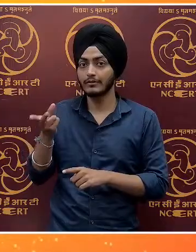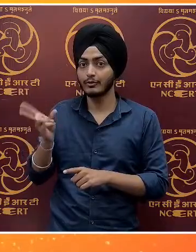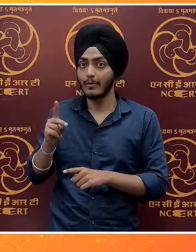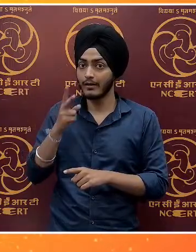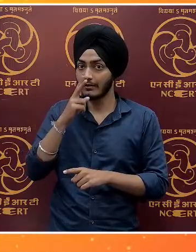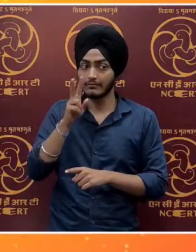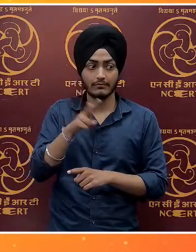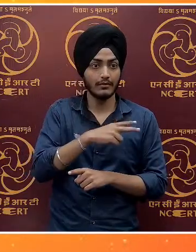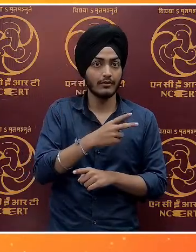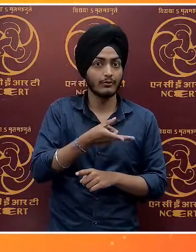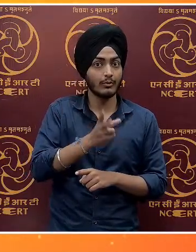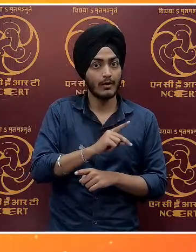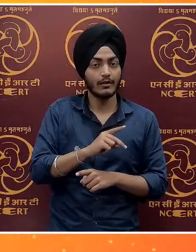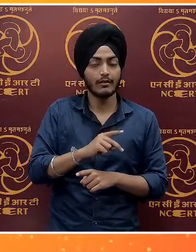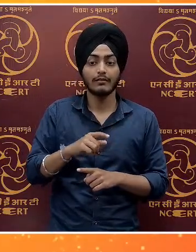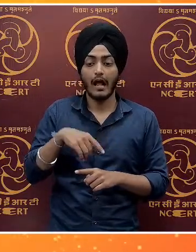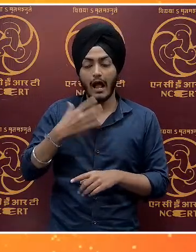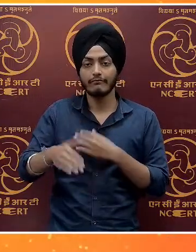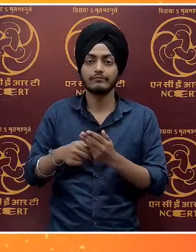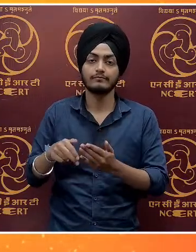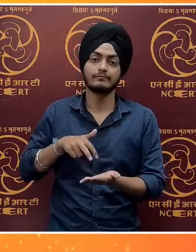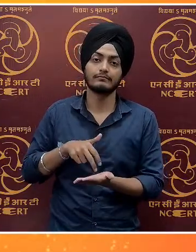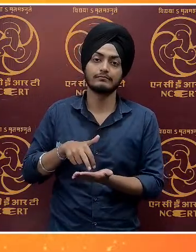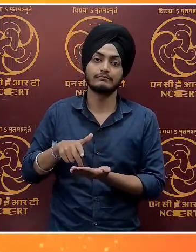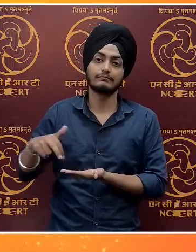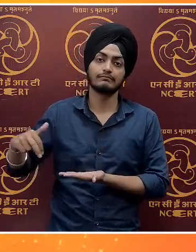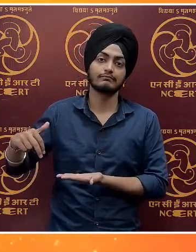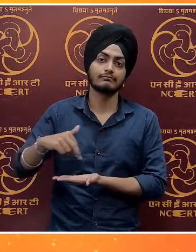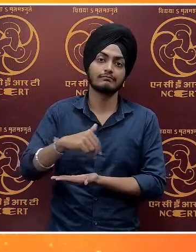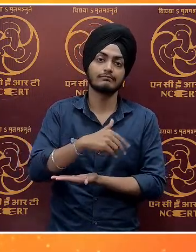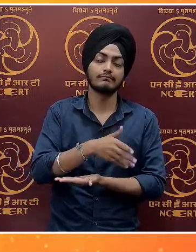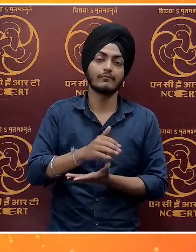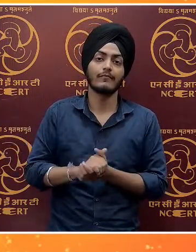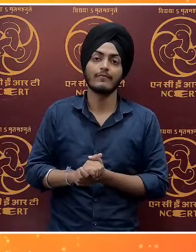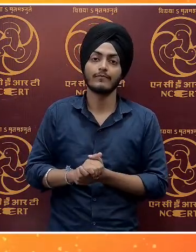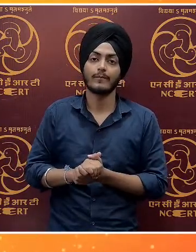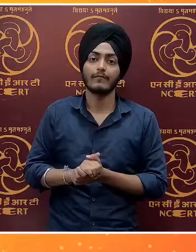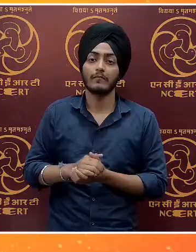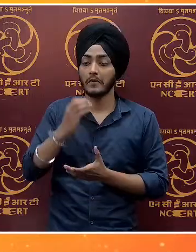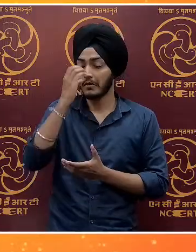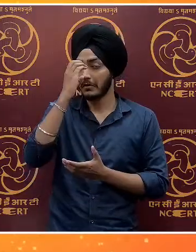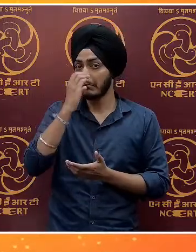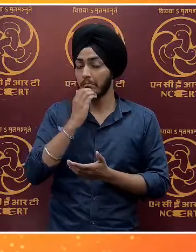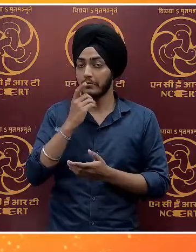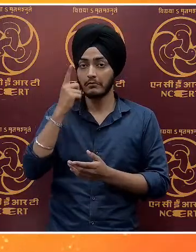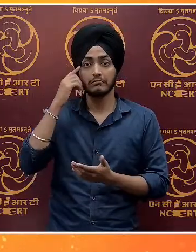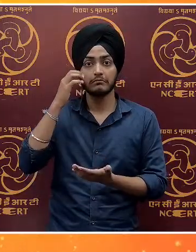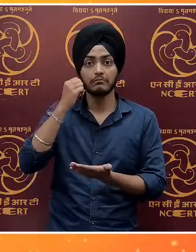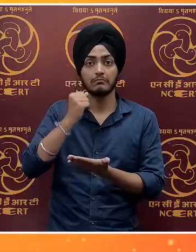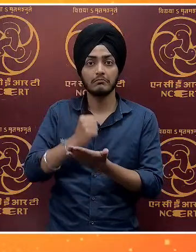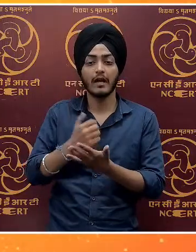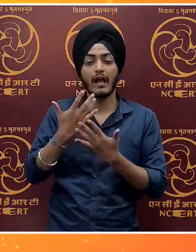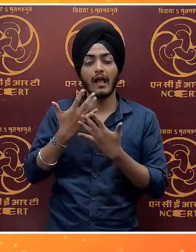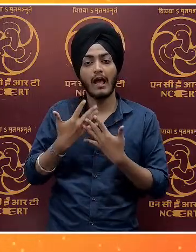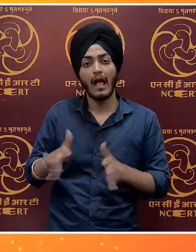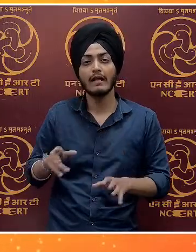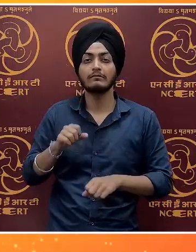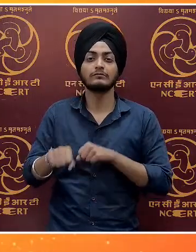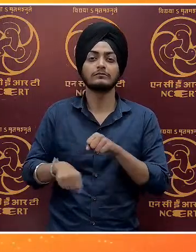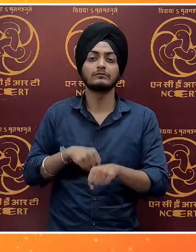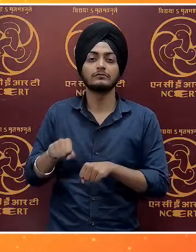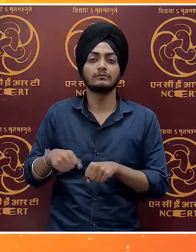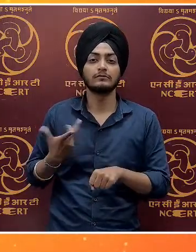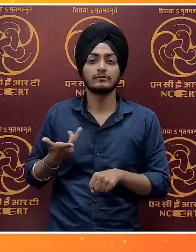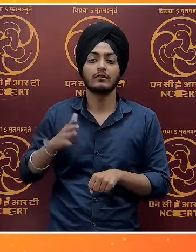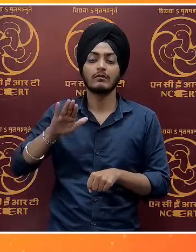left. left, and then cross the road. Wear helmet while riding any bicycle or